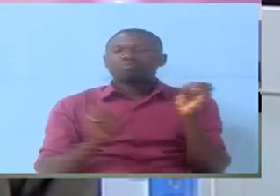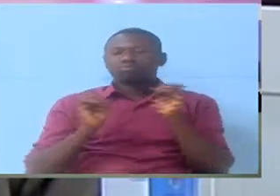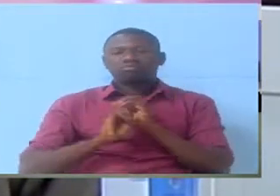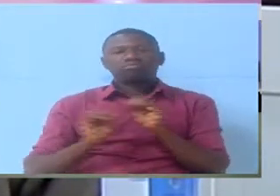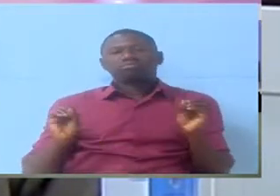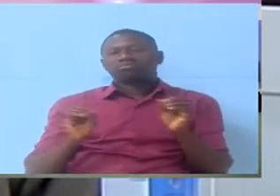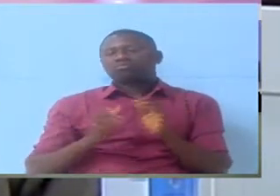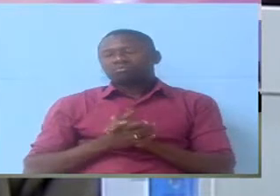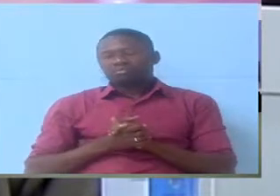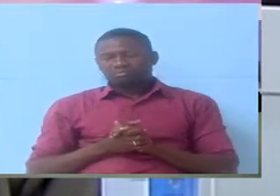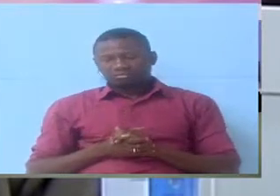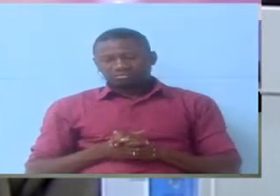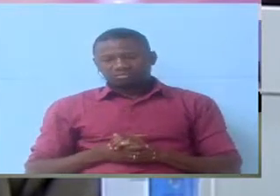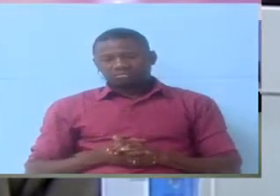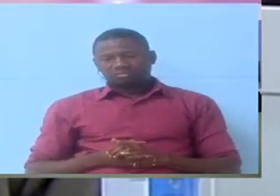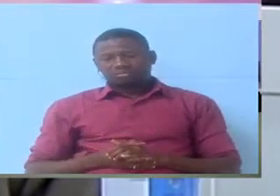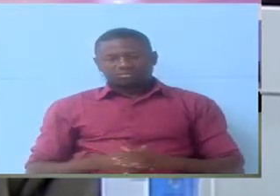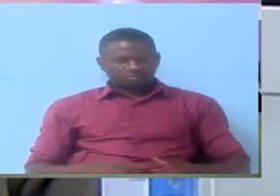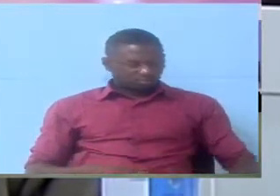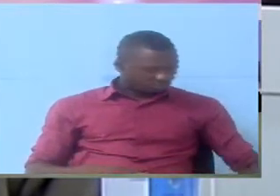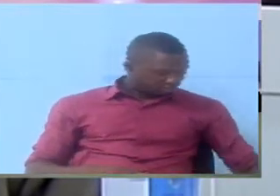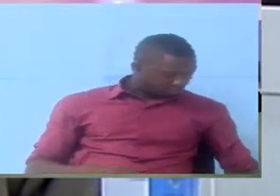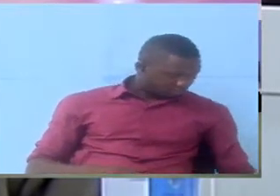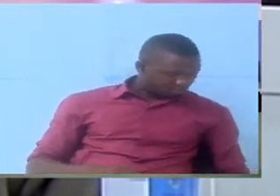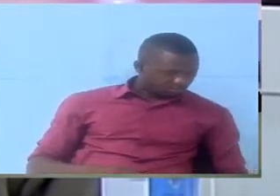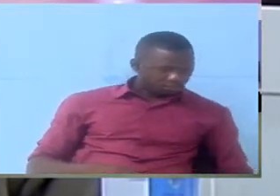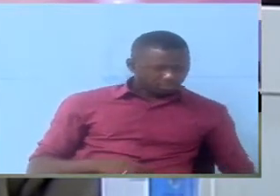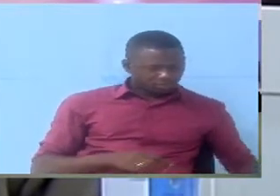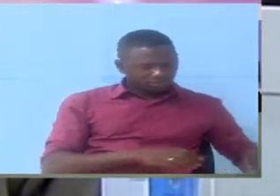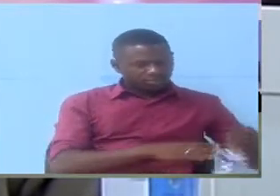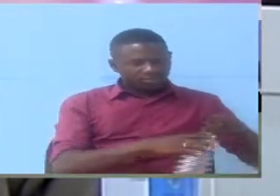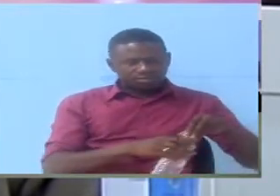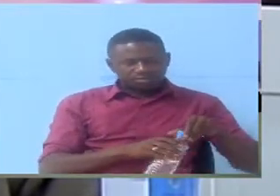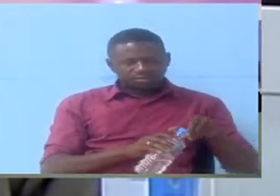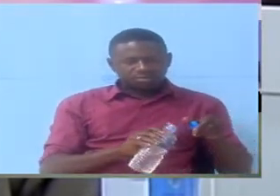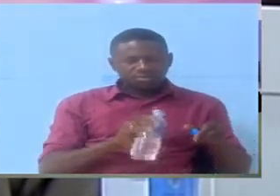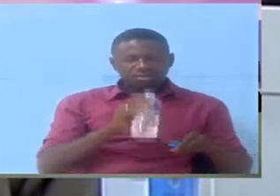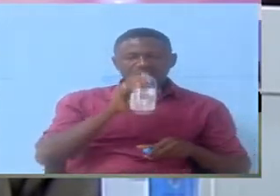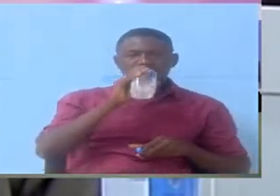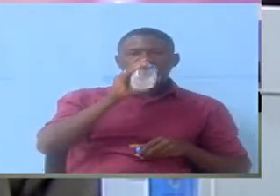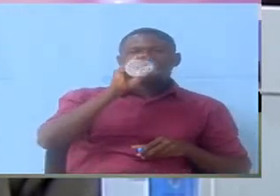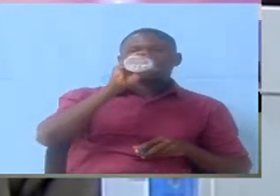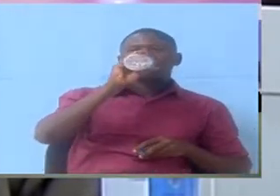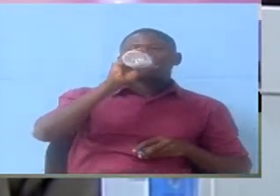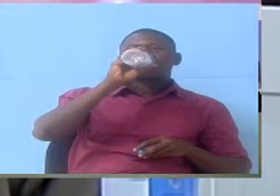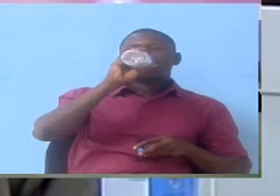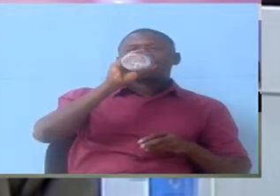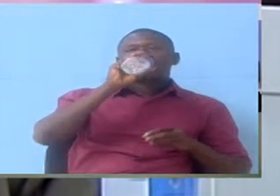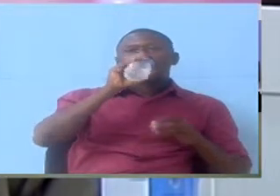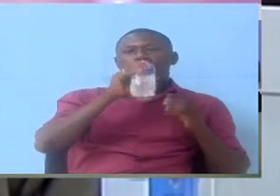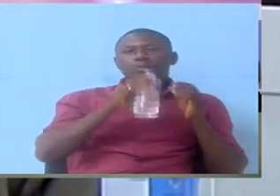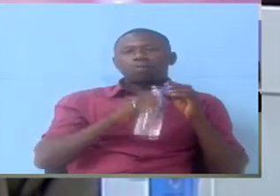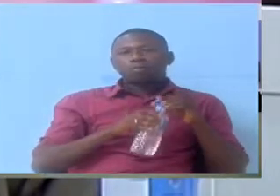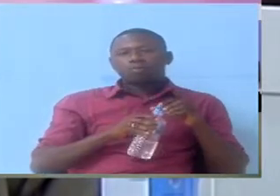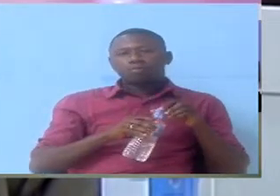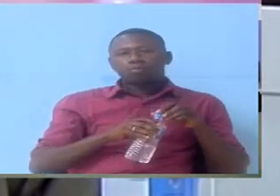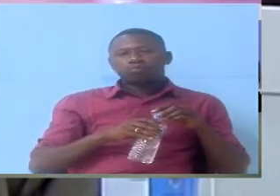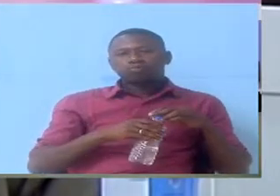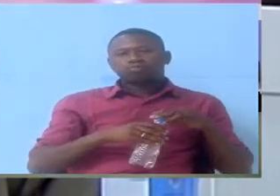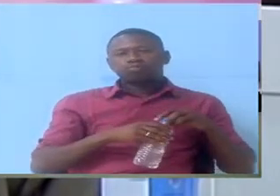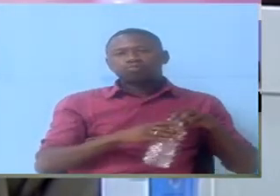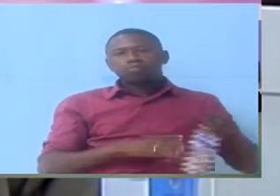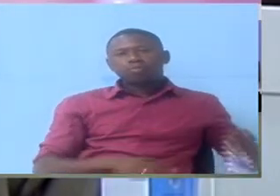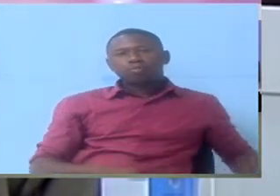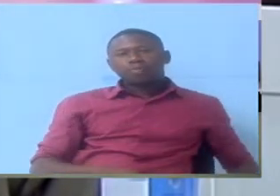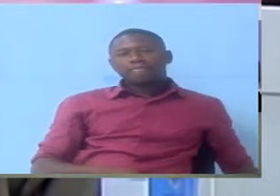going bari sedo ko hani ma koyro lon yake wala kan dron e yebulo fanyo kan ye tiketo nyin jo bari manne